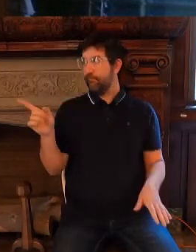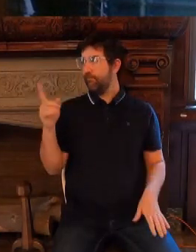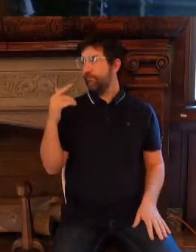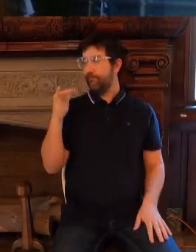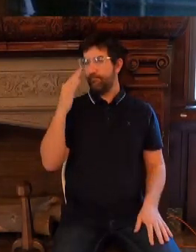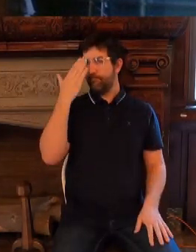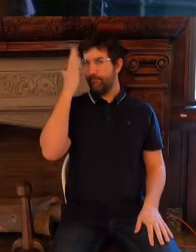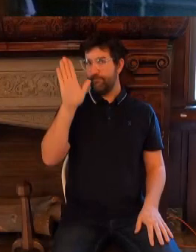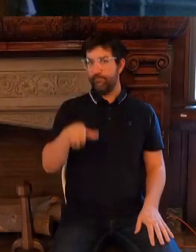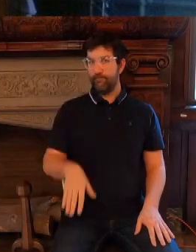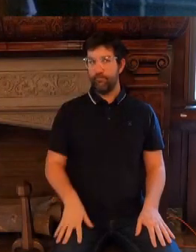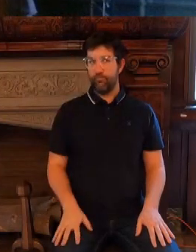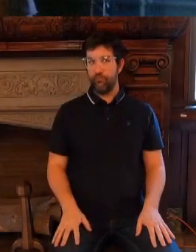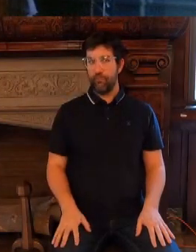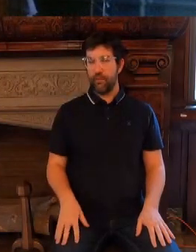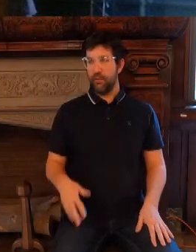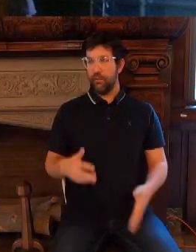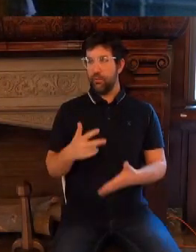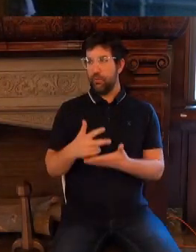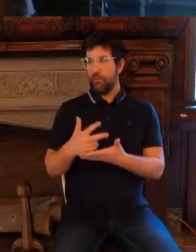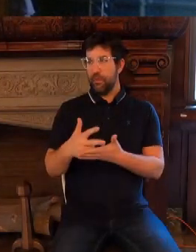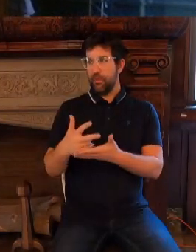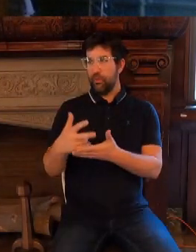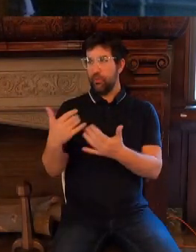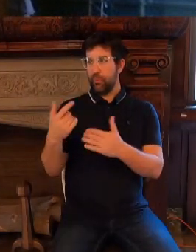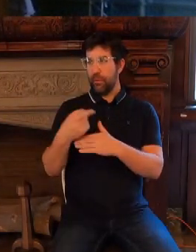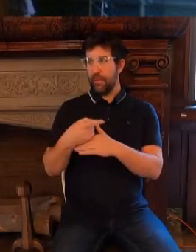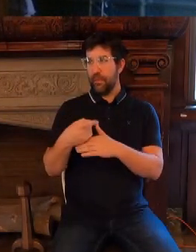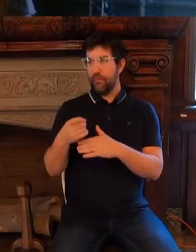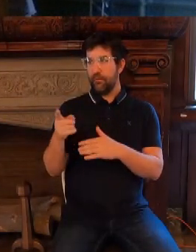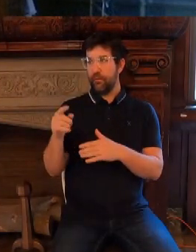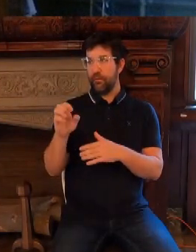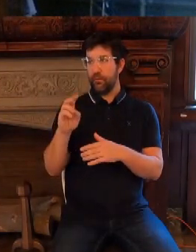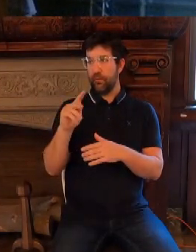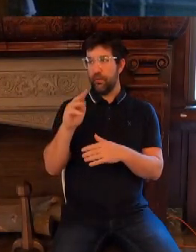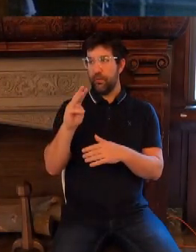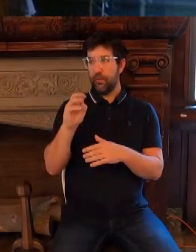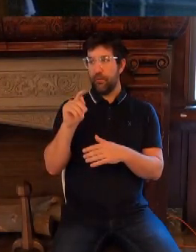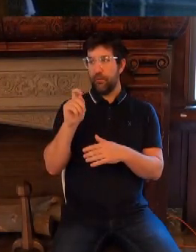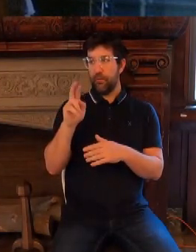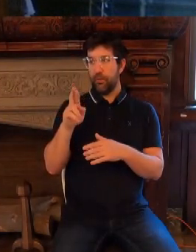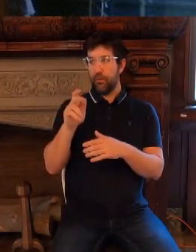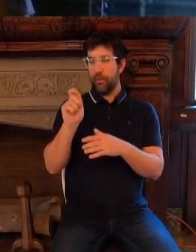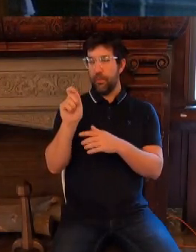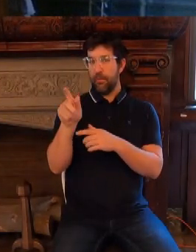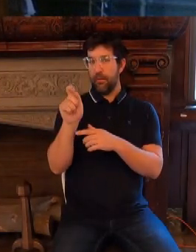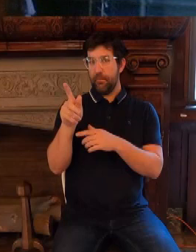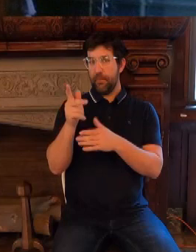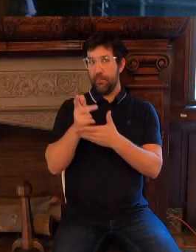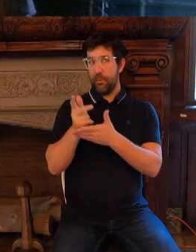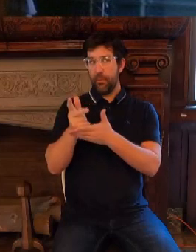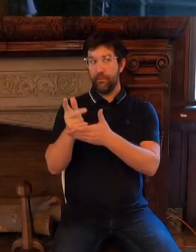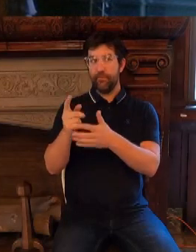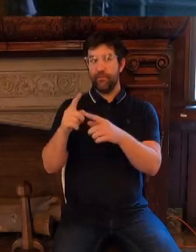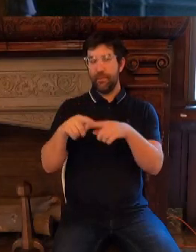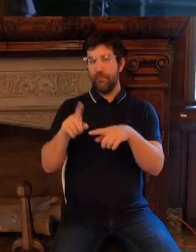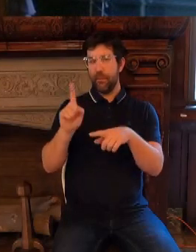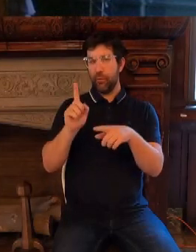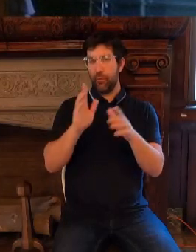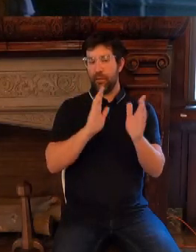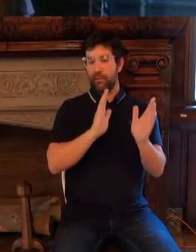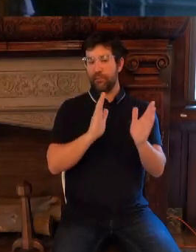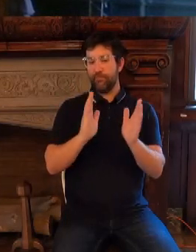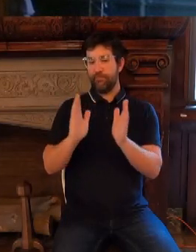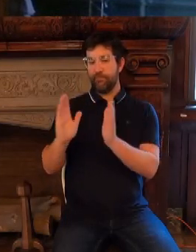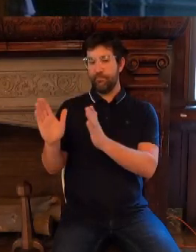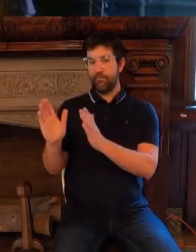still unknown. Is there metered parking on this stretch today? Well, there's metered parking. Well, depends on what section